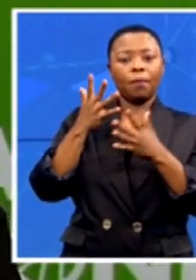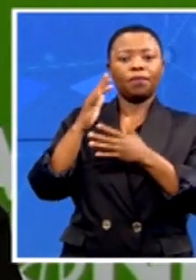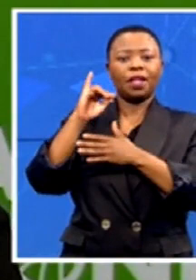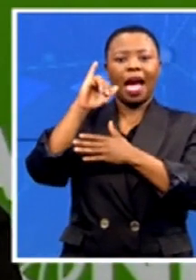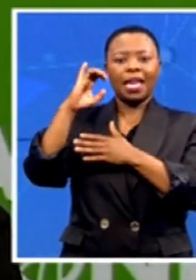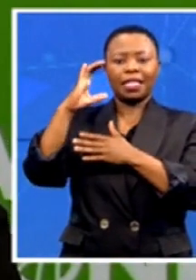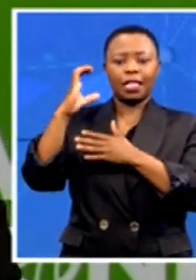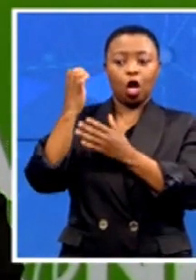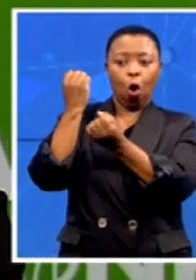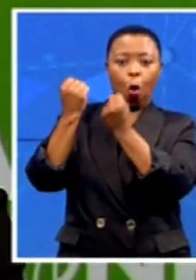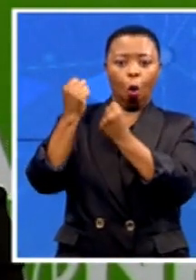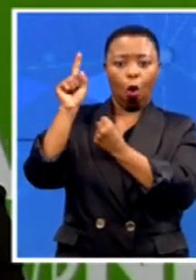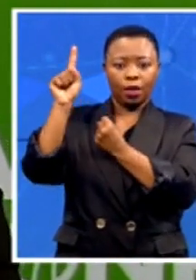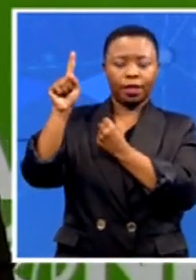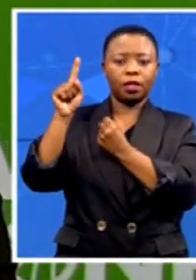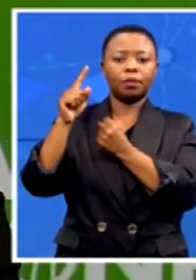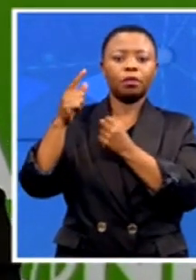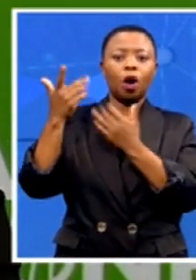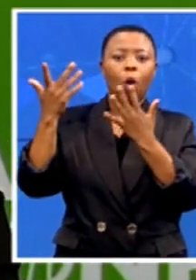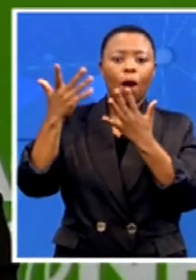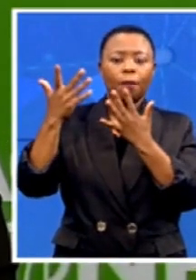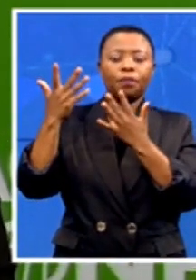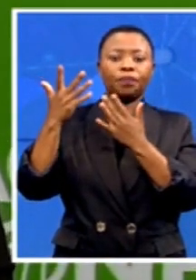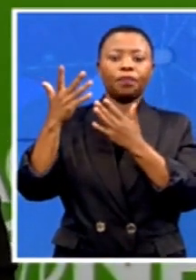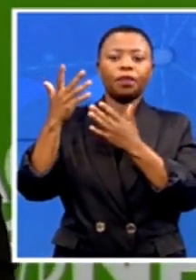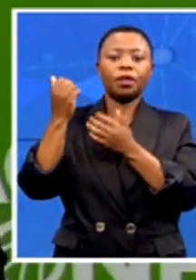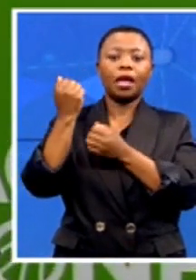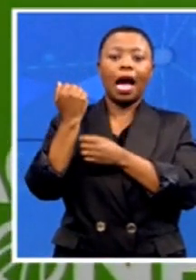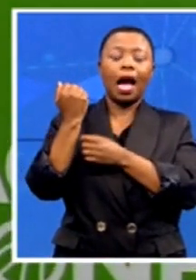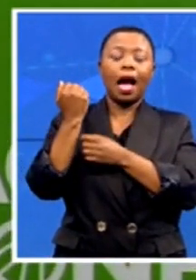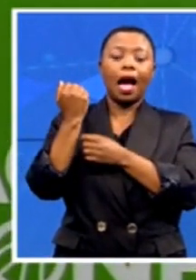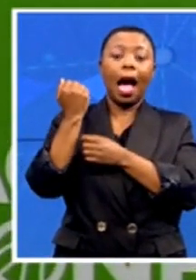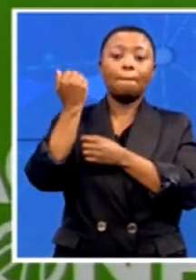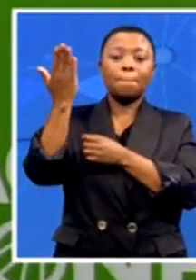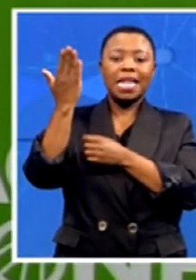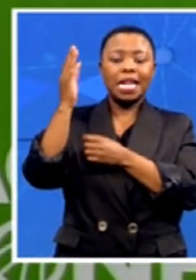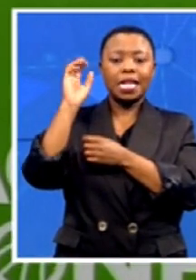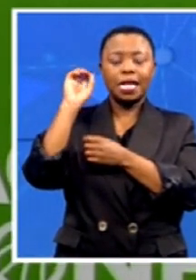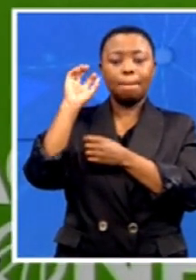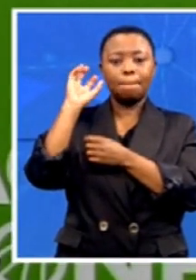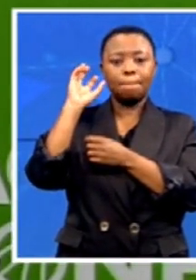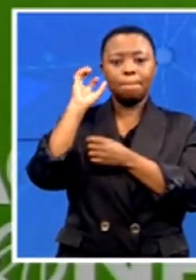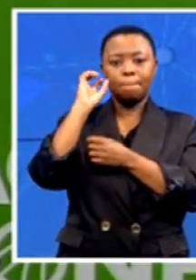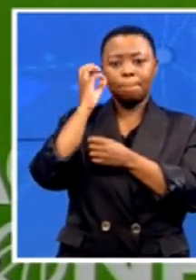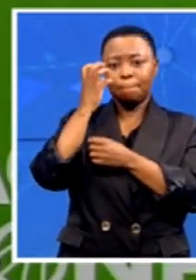the Supreme Court of Appeal in Bloemfontein, and they provided us with the case number in